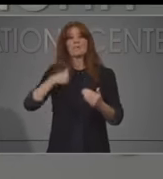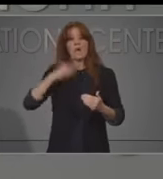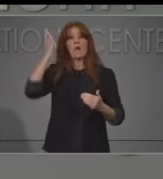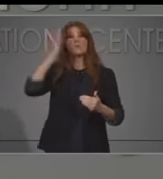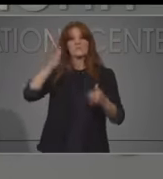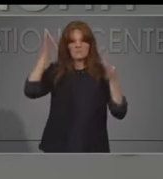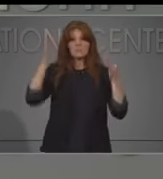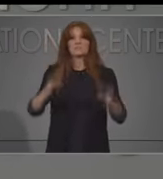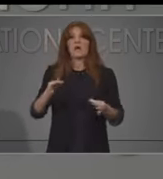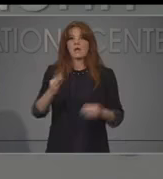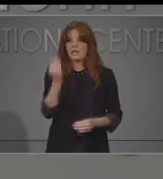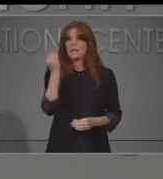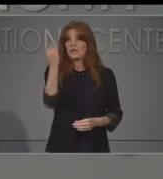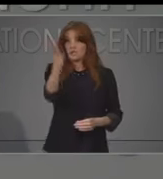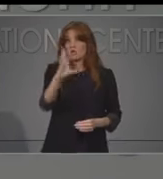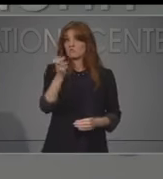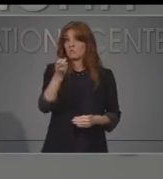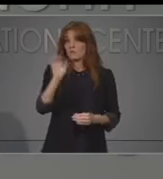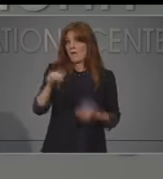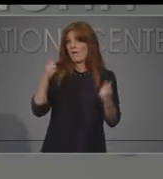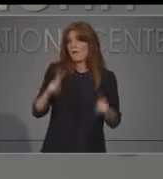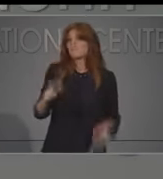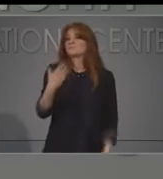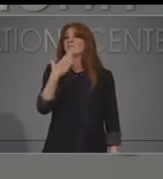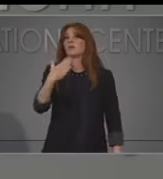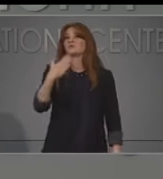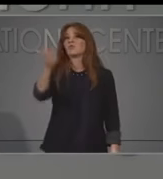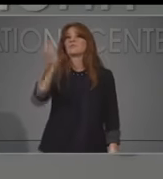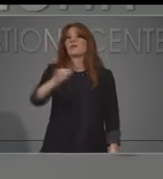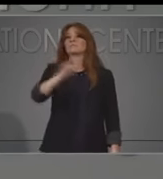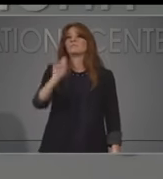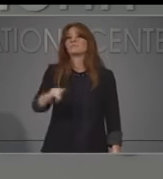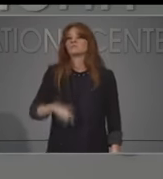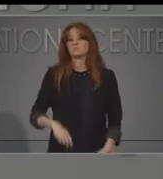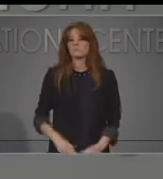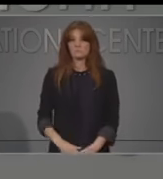let you know about it when we do. Thank you. Next question, please.